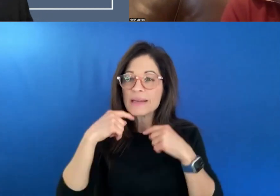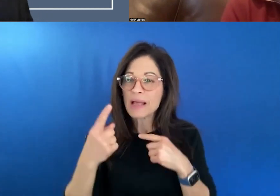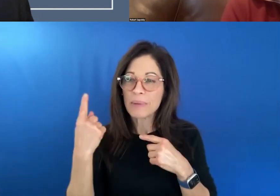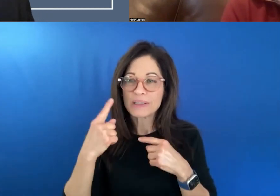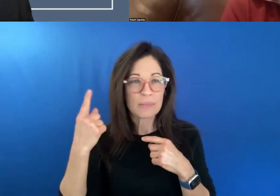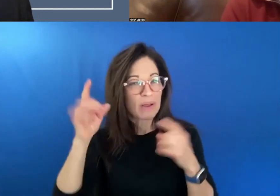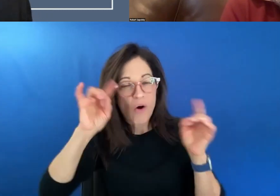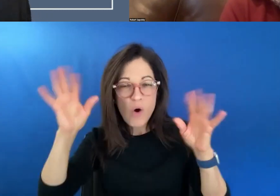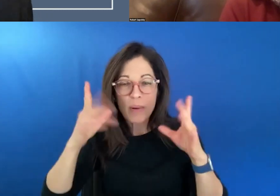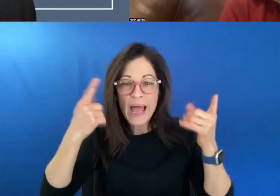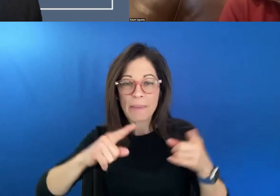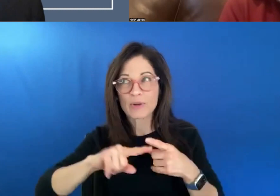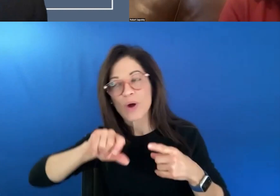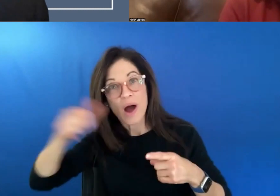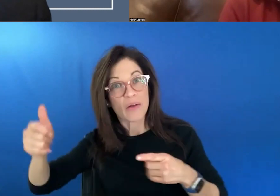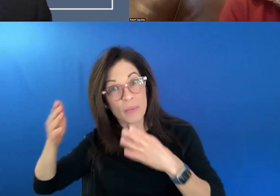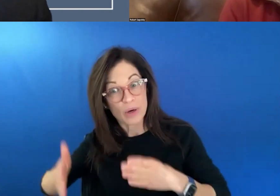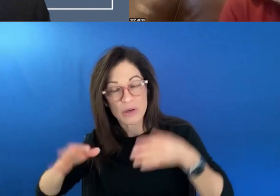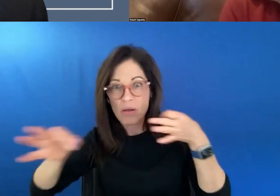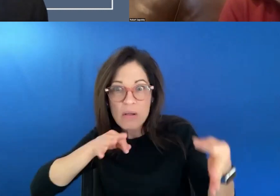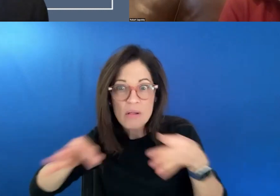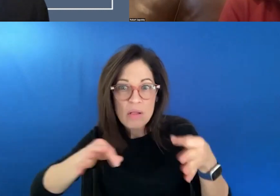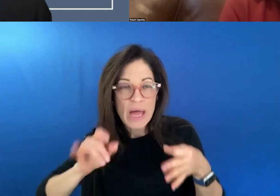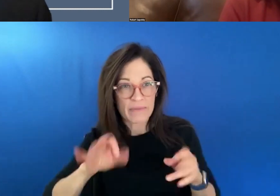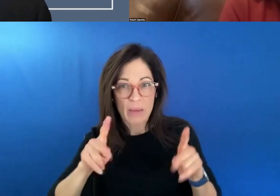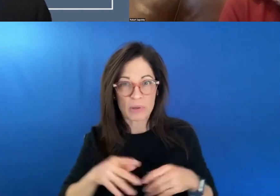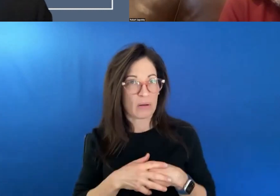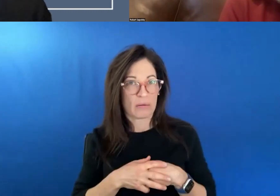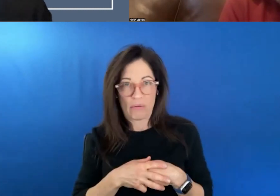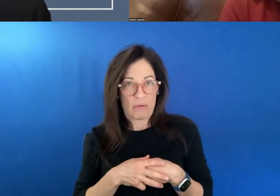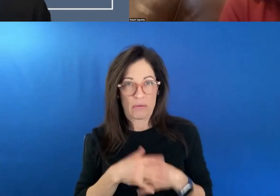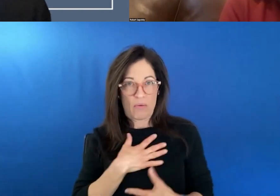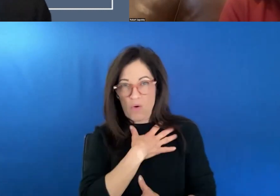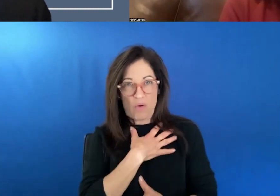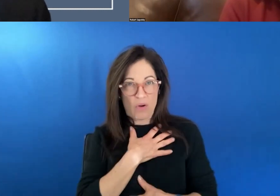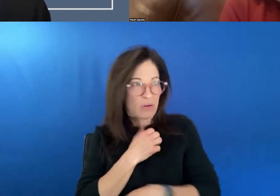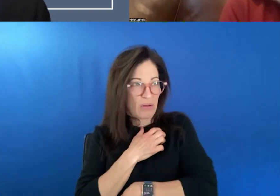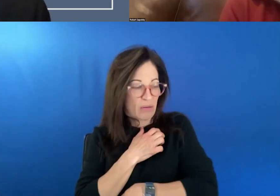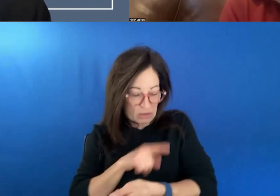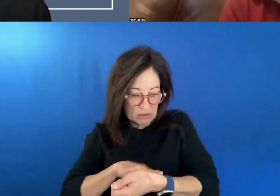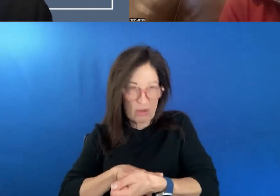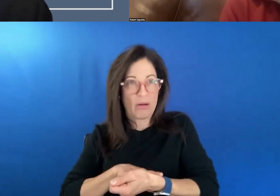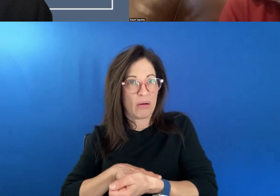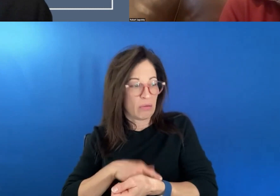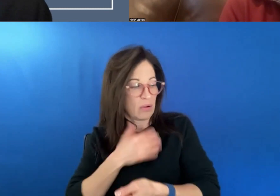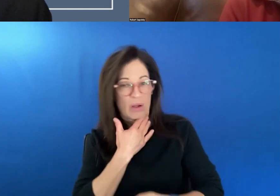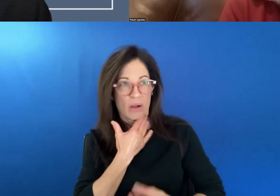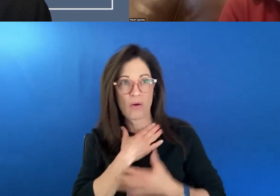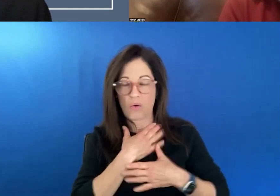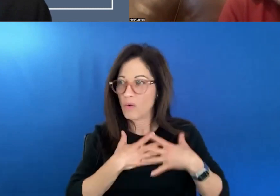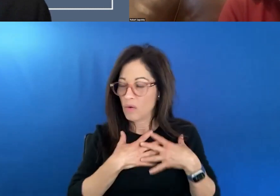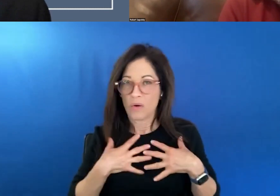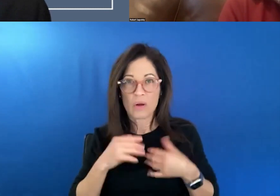happening to somebody else. And if their blood pressure goes up and their heart rate increases and they start secreting stress